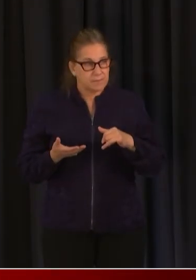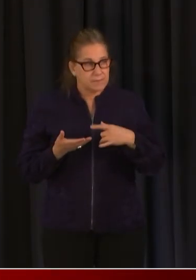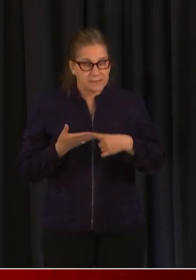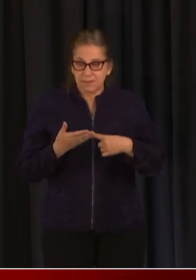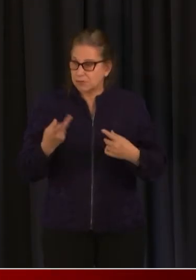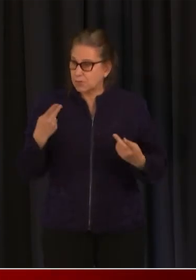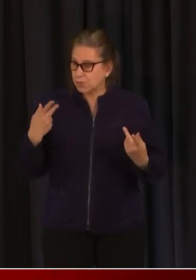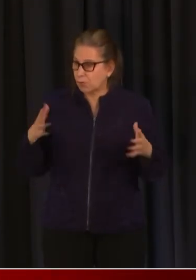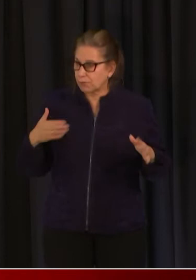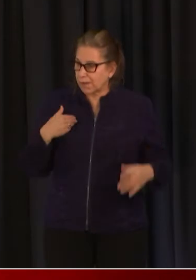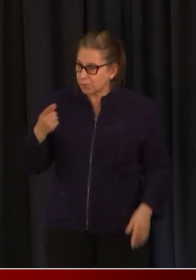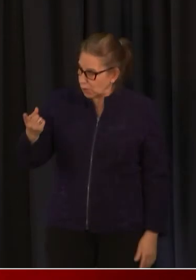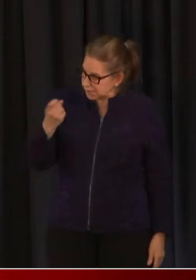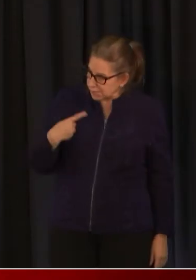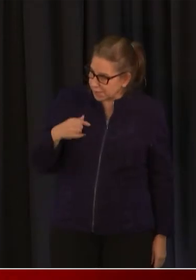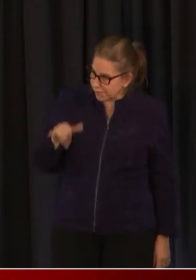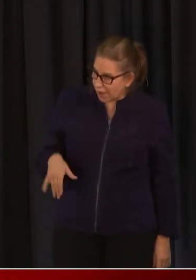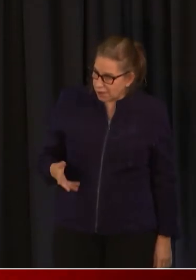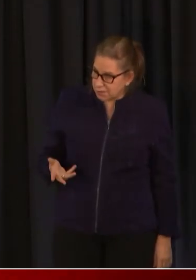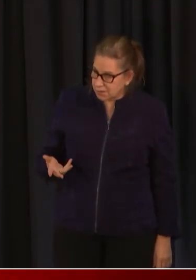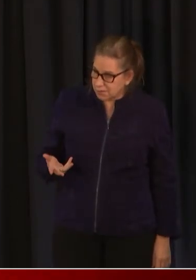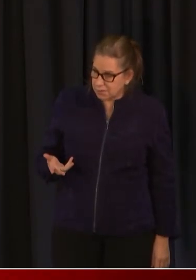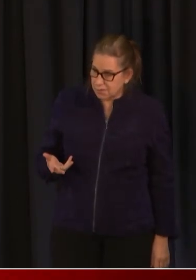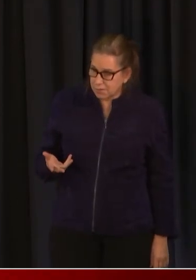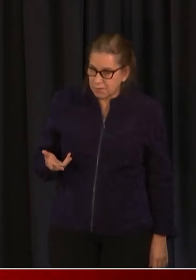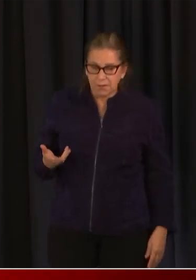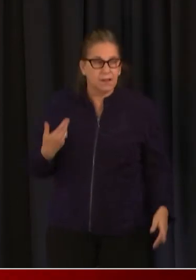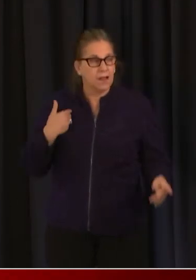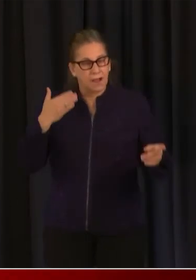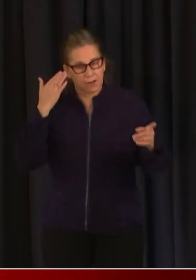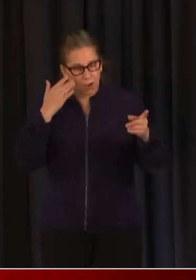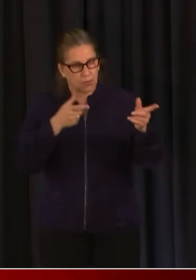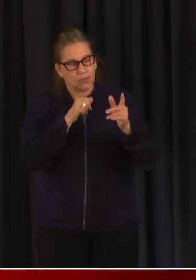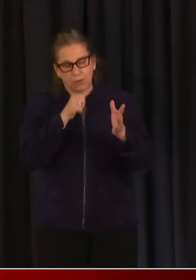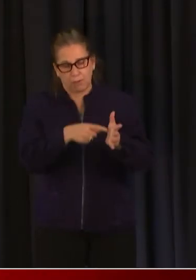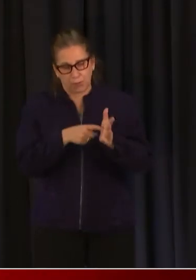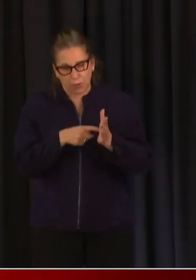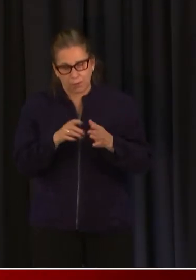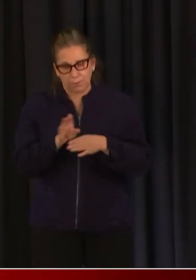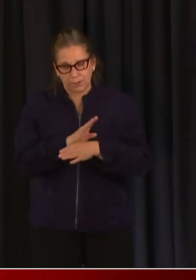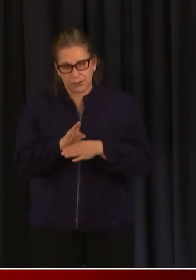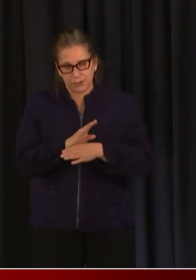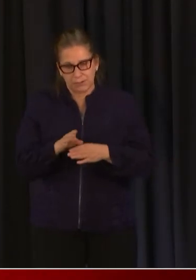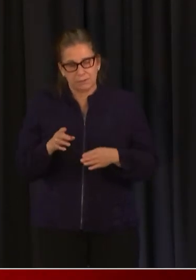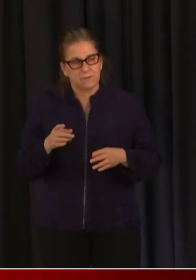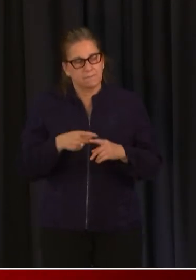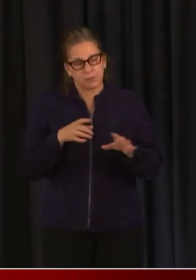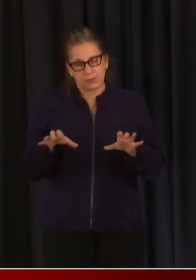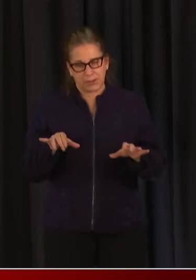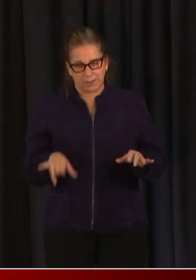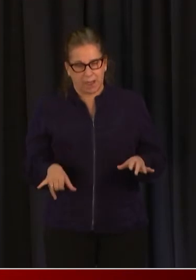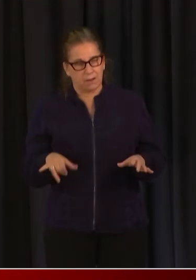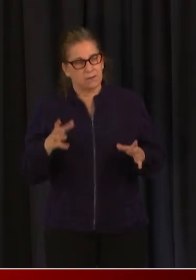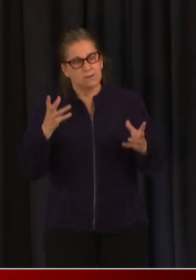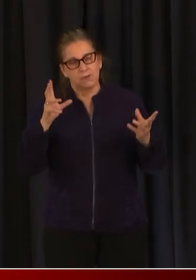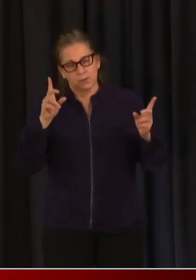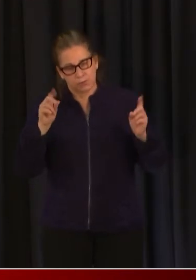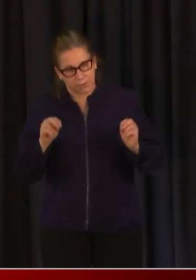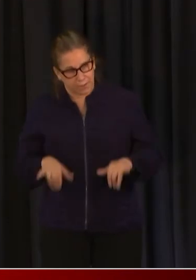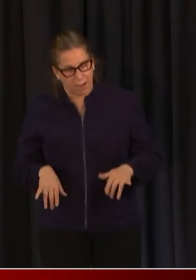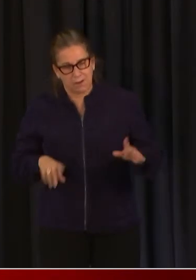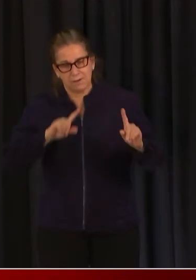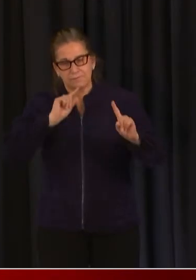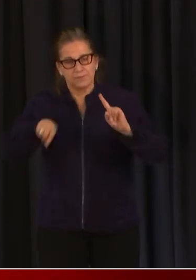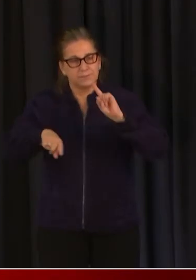asking me? So, I know you're not going to require businesses to do this, but I wonder if you